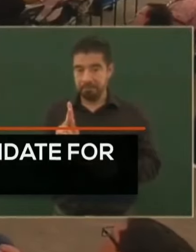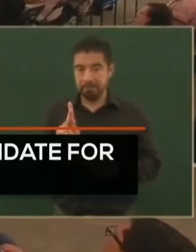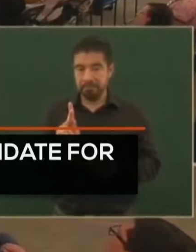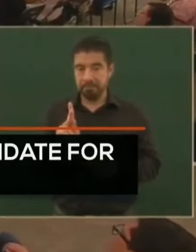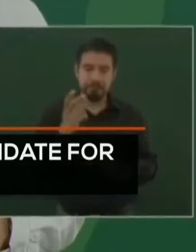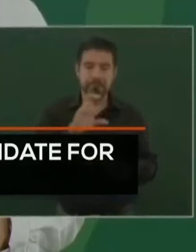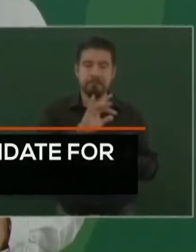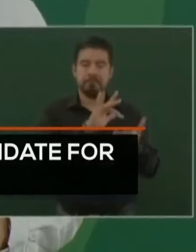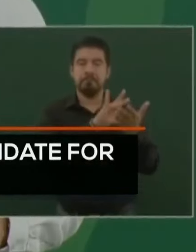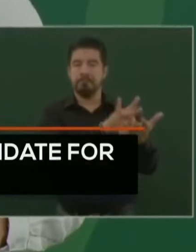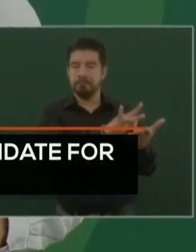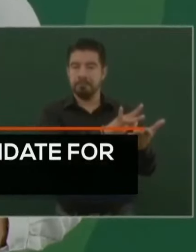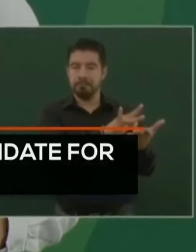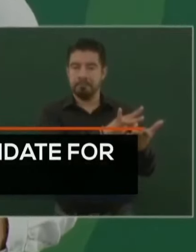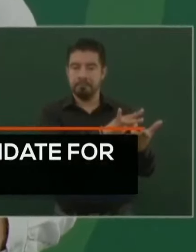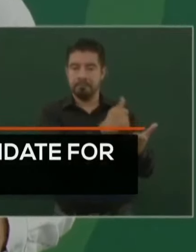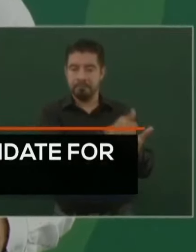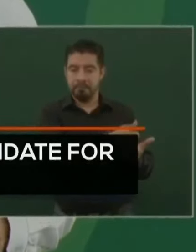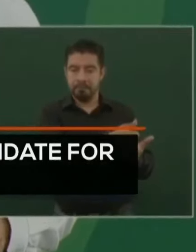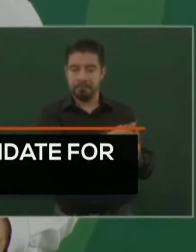Concordia in the state of Chiapas.